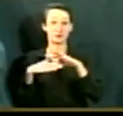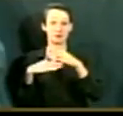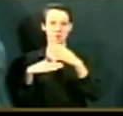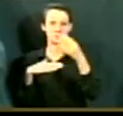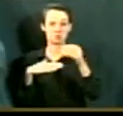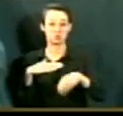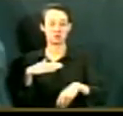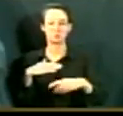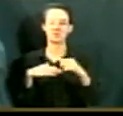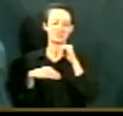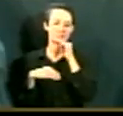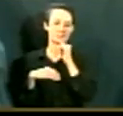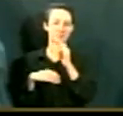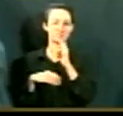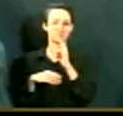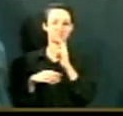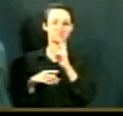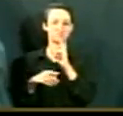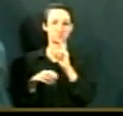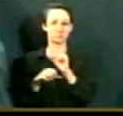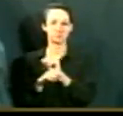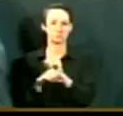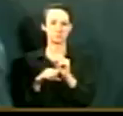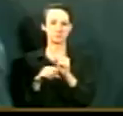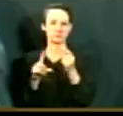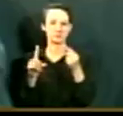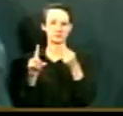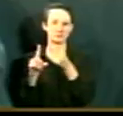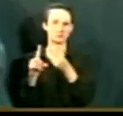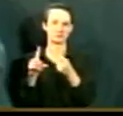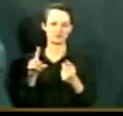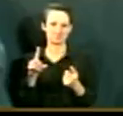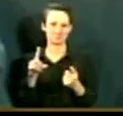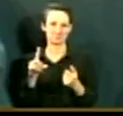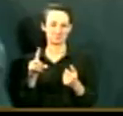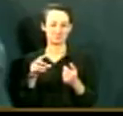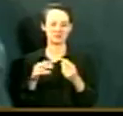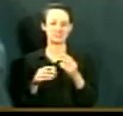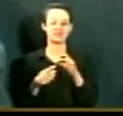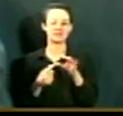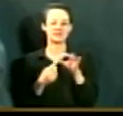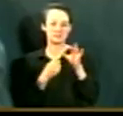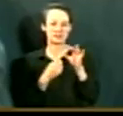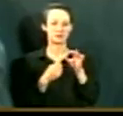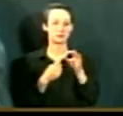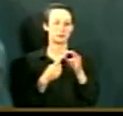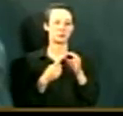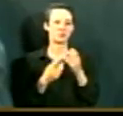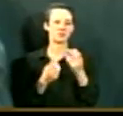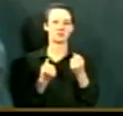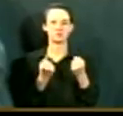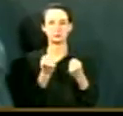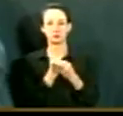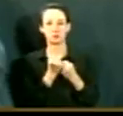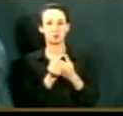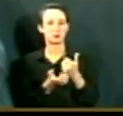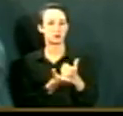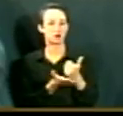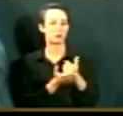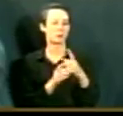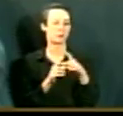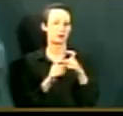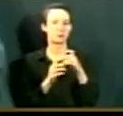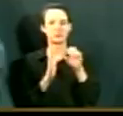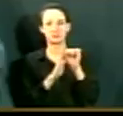to really get to unless we have all this input and all this help and support from everybody from the state